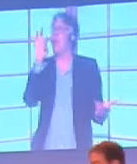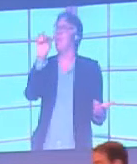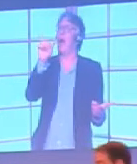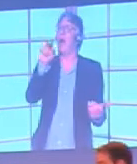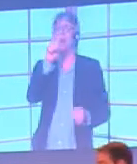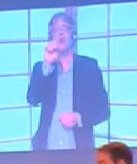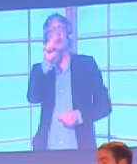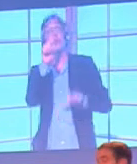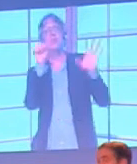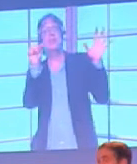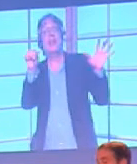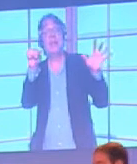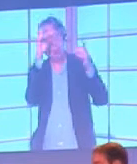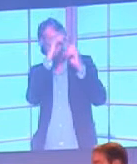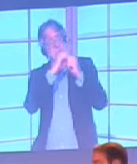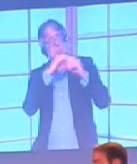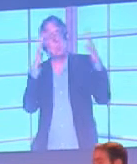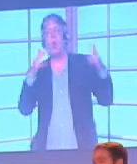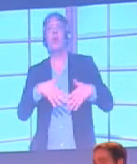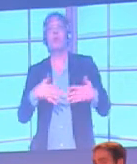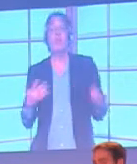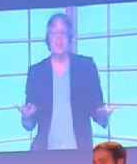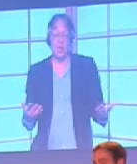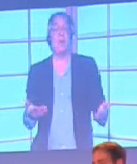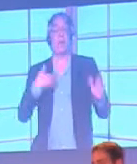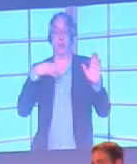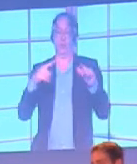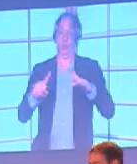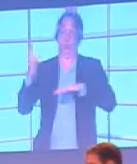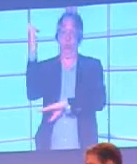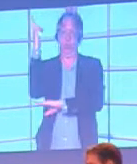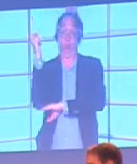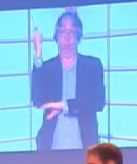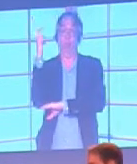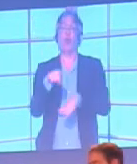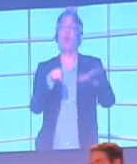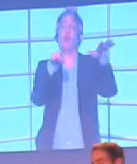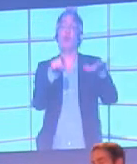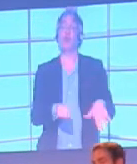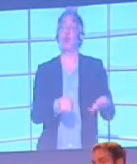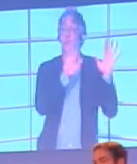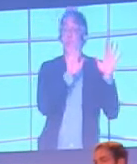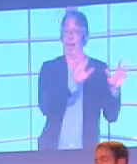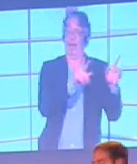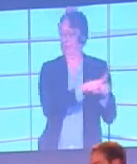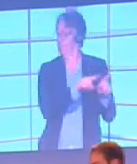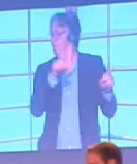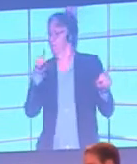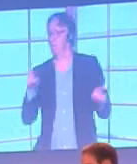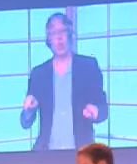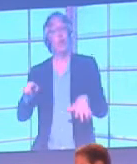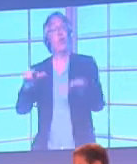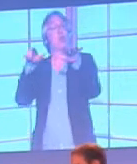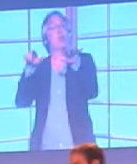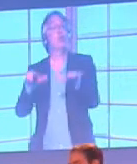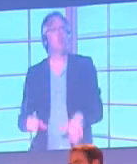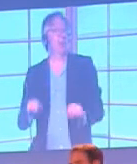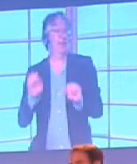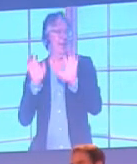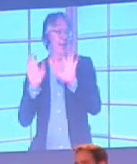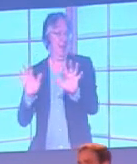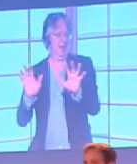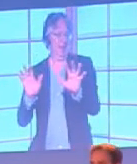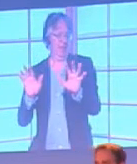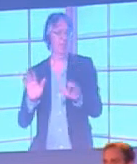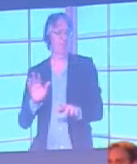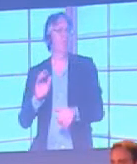So basically, the event will run from the 10th of June to the 10th of July 2016. What